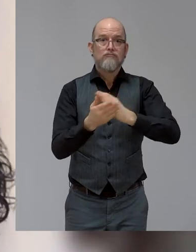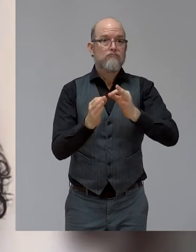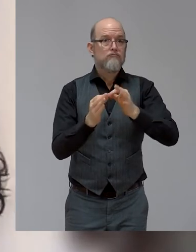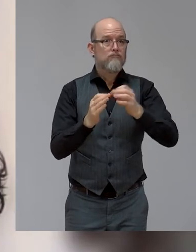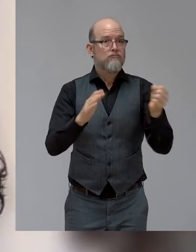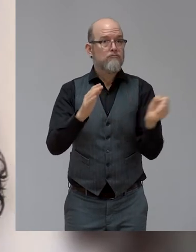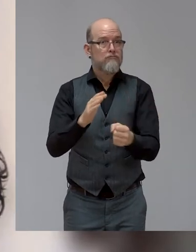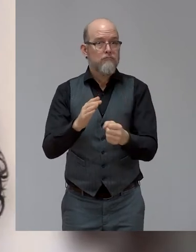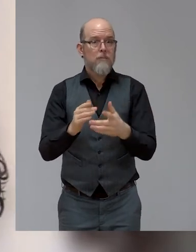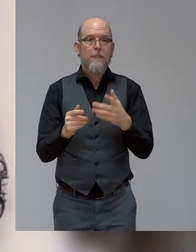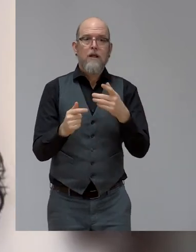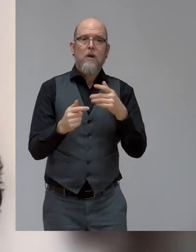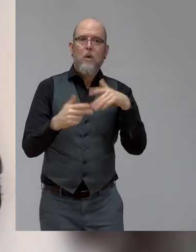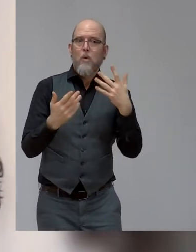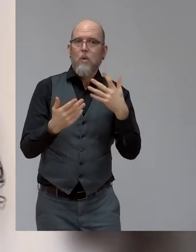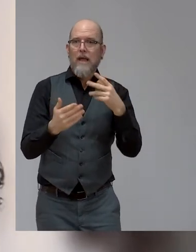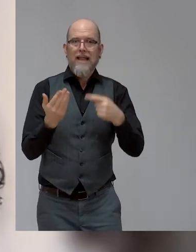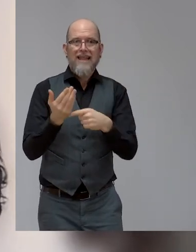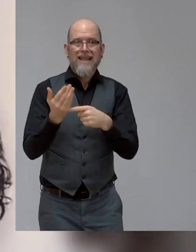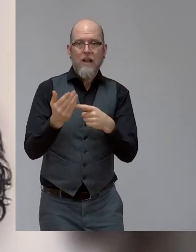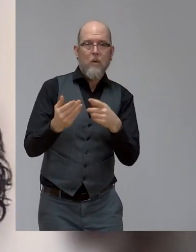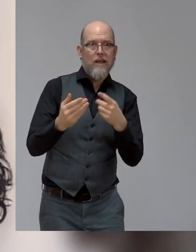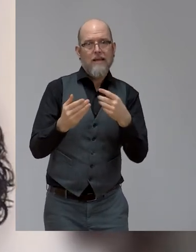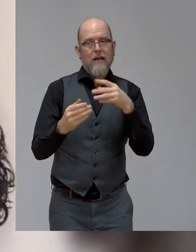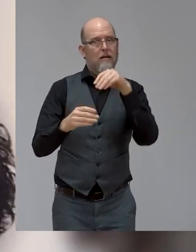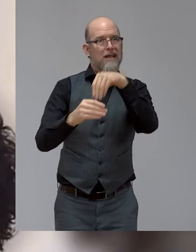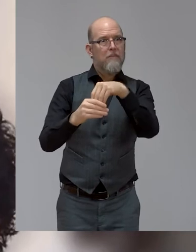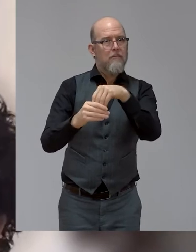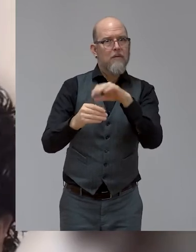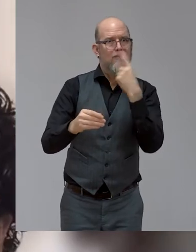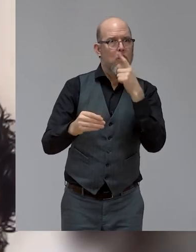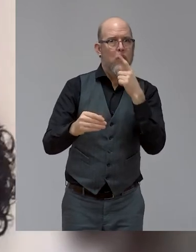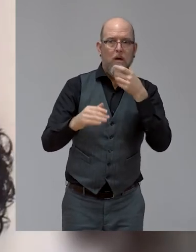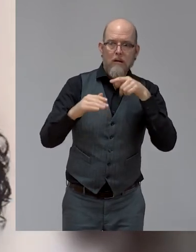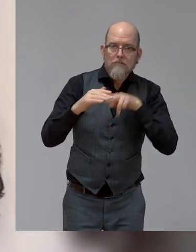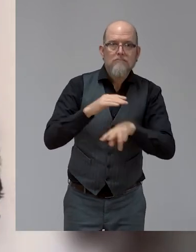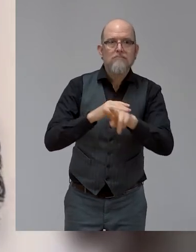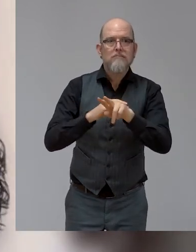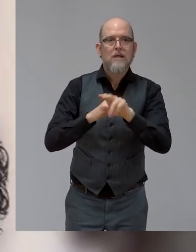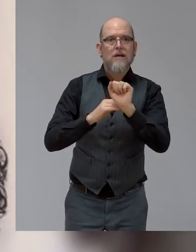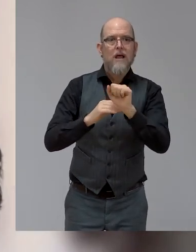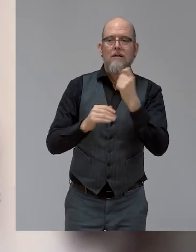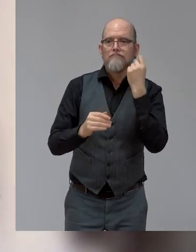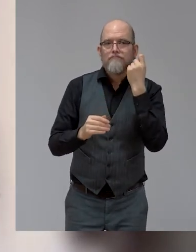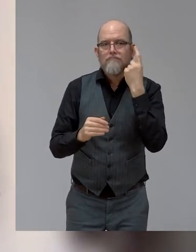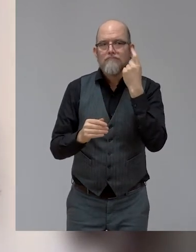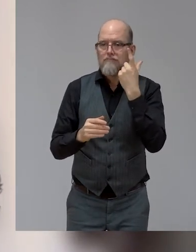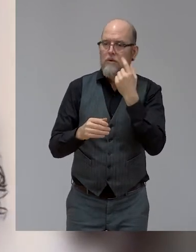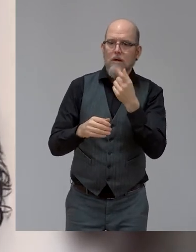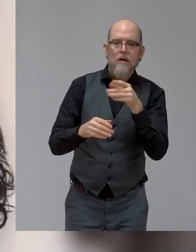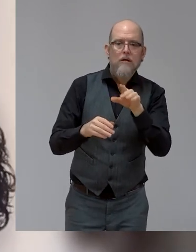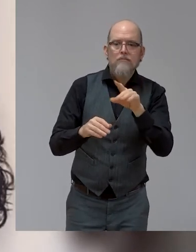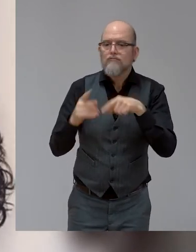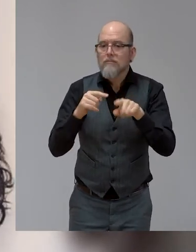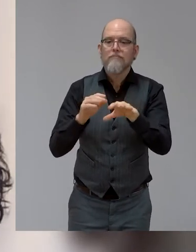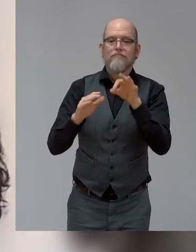between technology and productivity in the workplace. Using technology allows us to increase productivity levels and